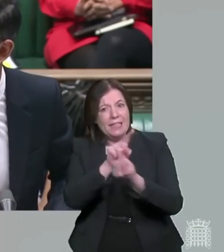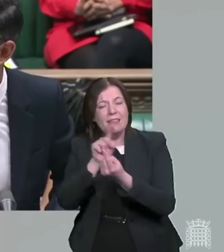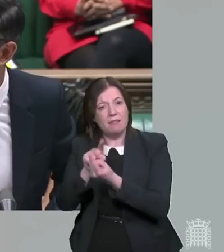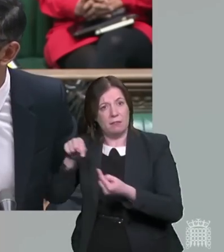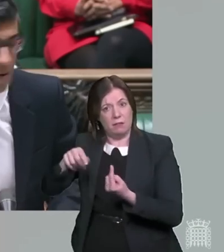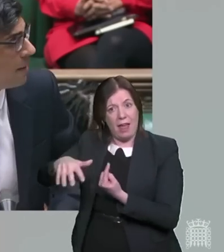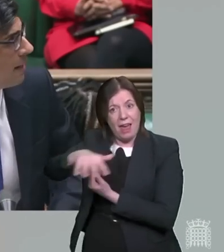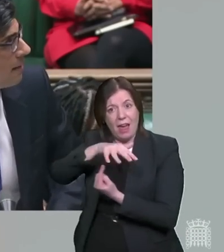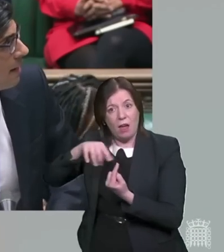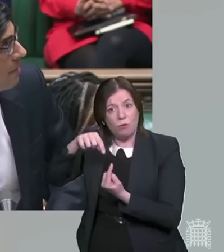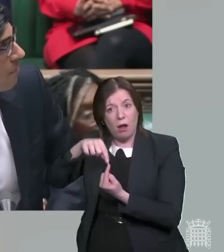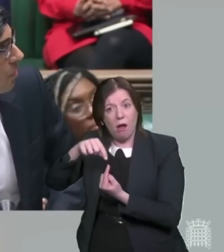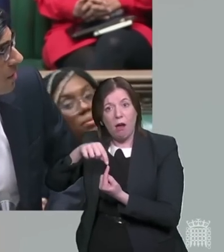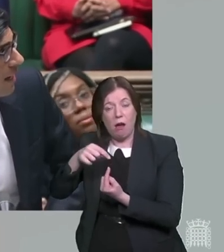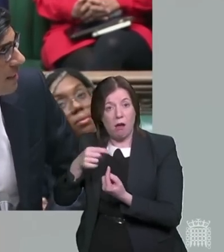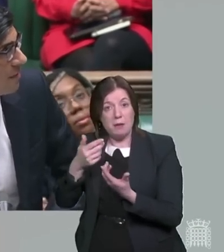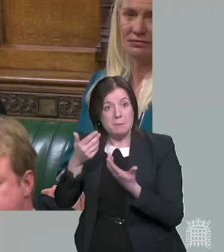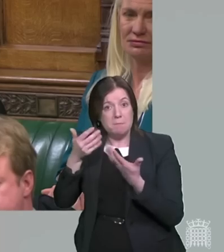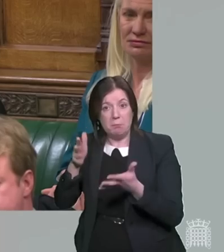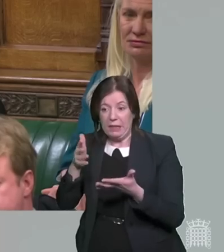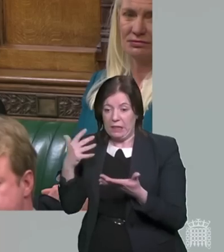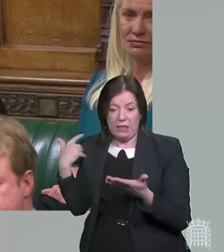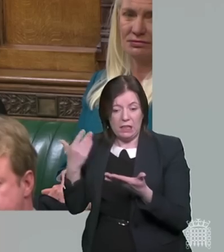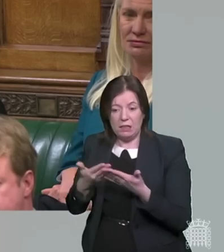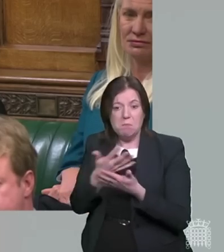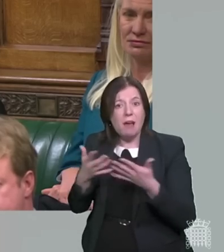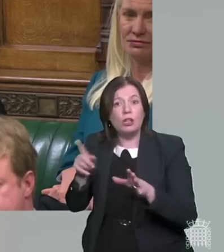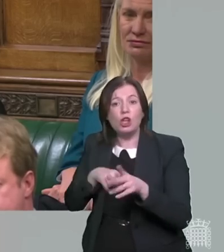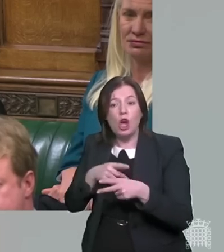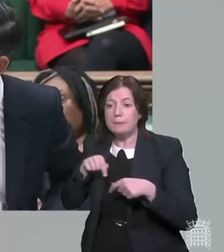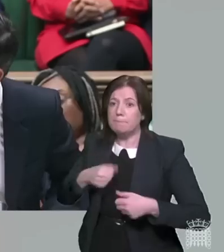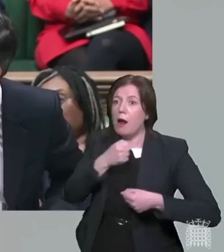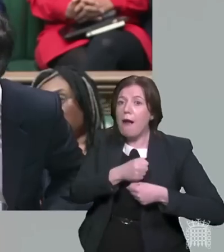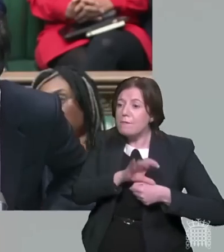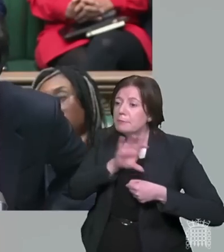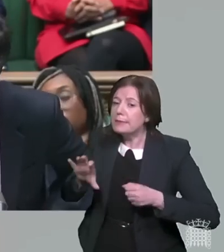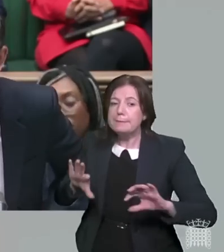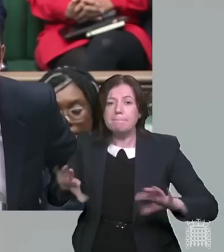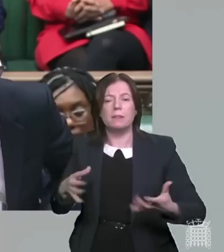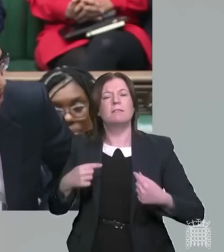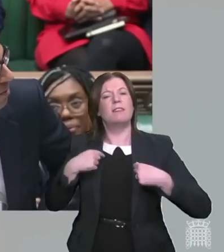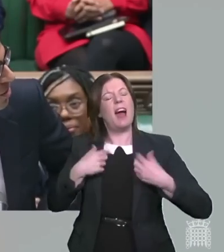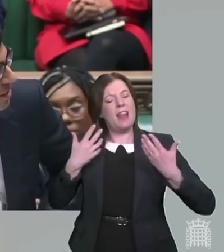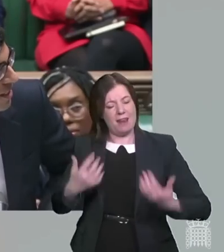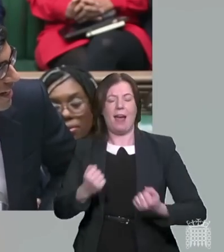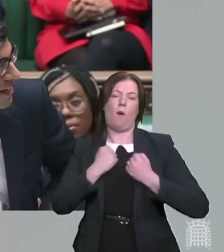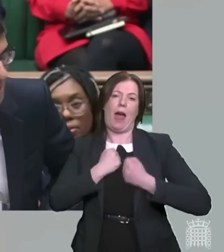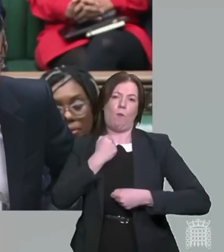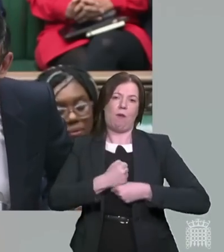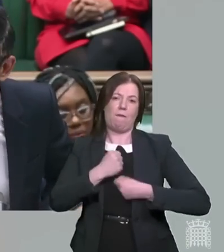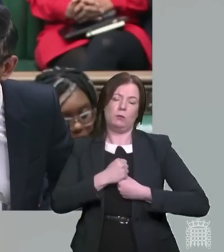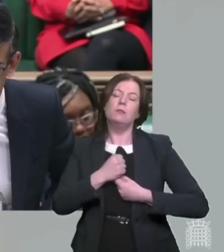was an area that had been forgotten, neglected for decades, but it's this government that is putting in the investment, spreading